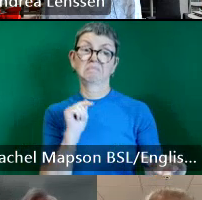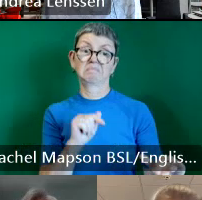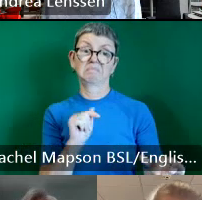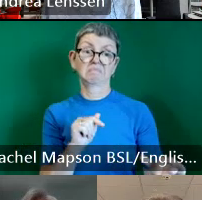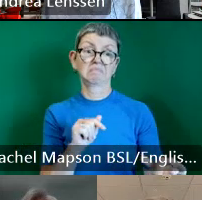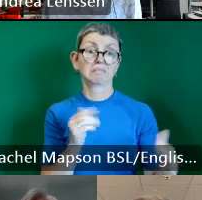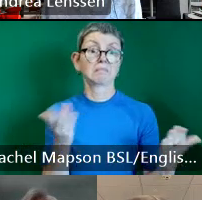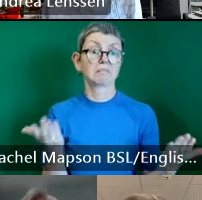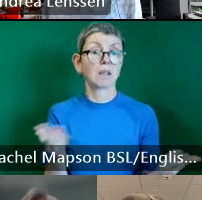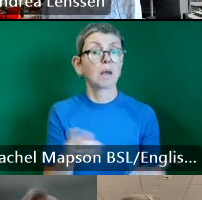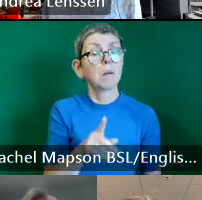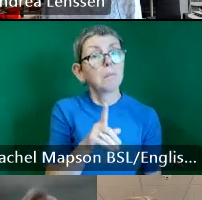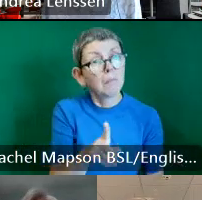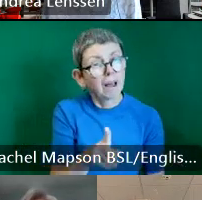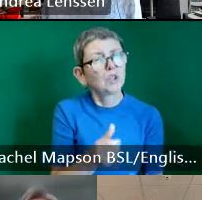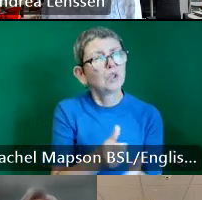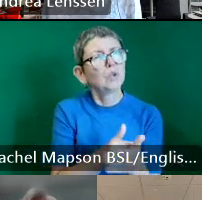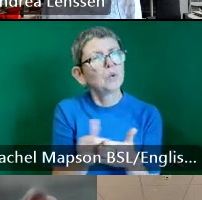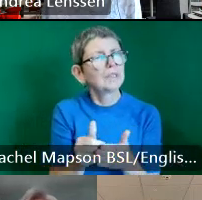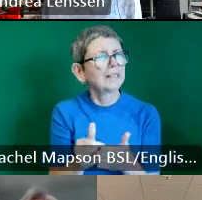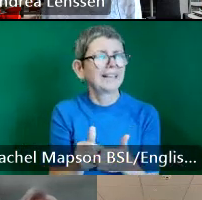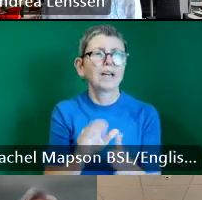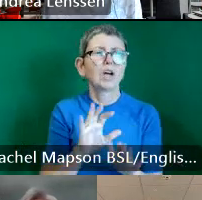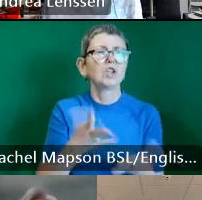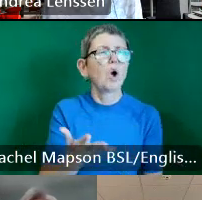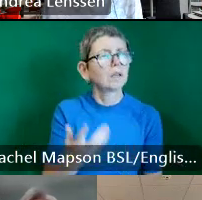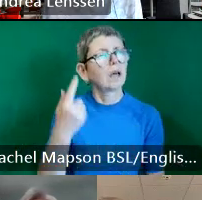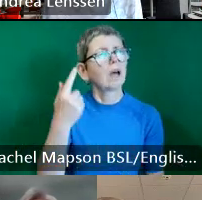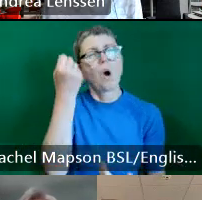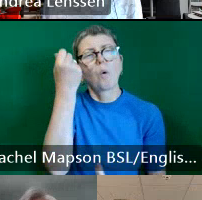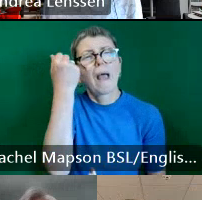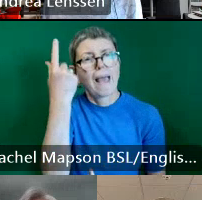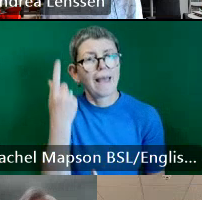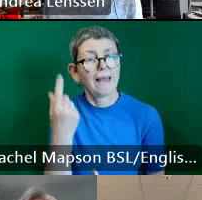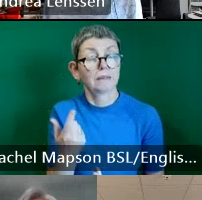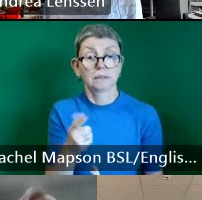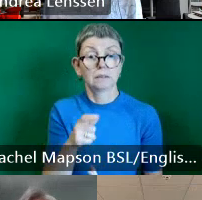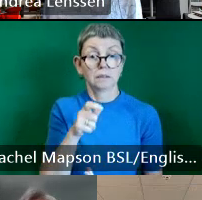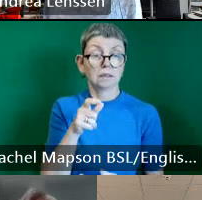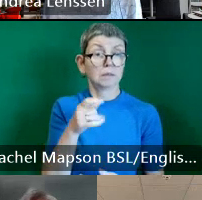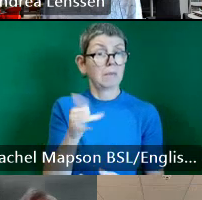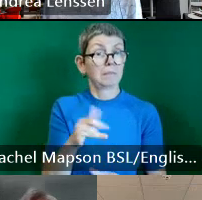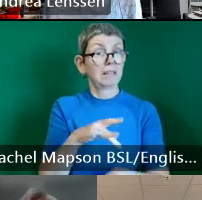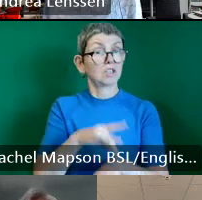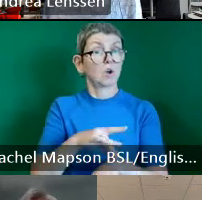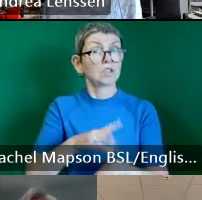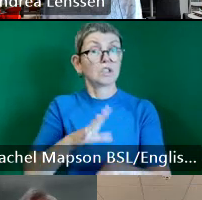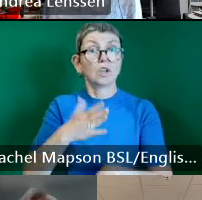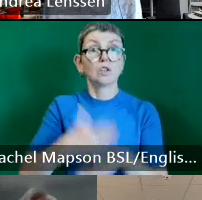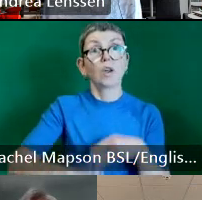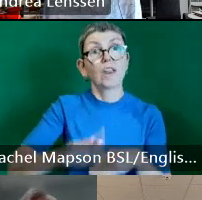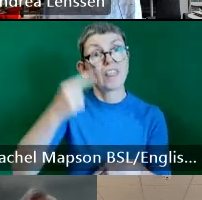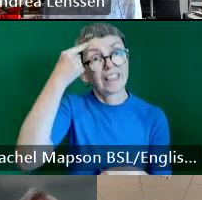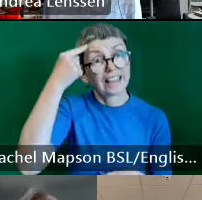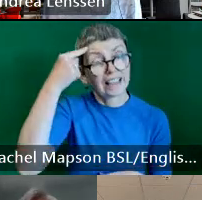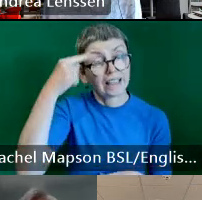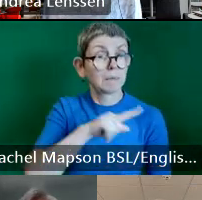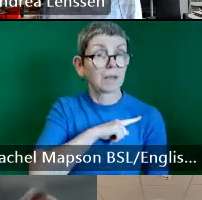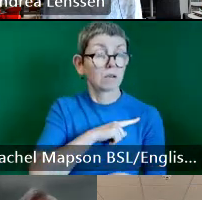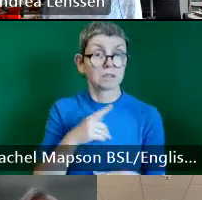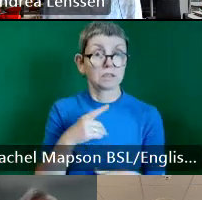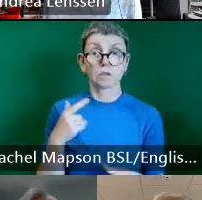subconscious perceptions rather than a deliberate act. So some of these things are not deliberate. Some of these things are, again, subconscious. It occurs